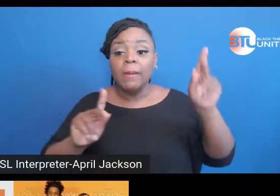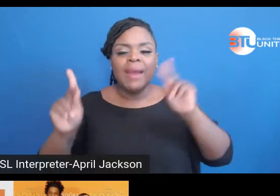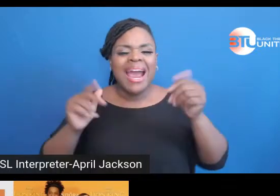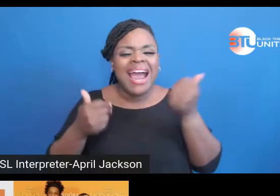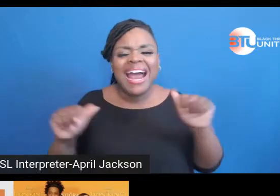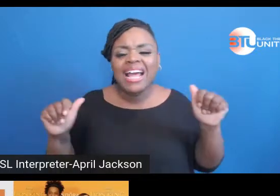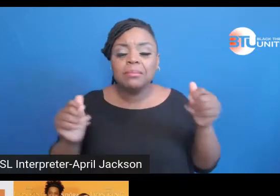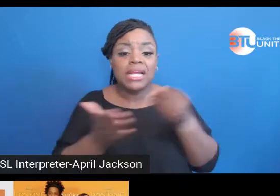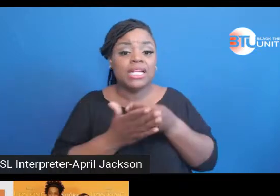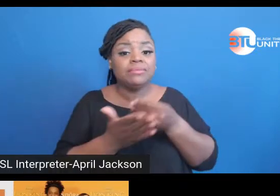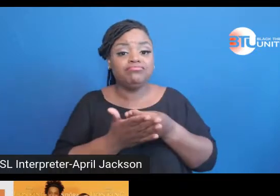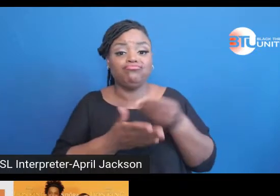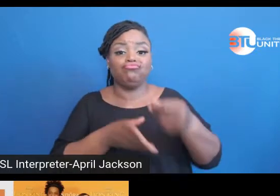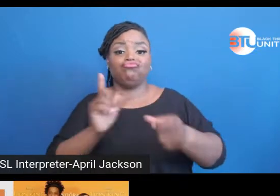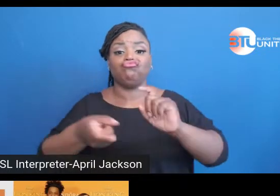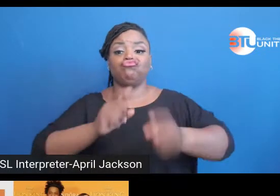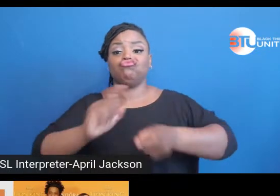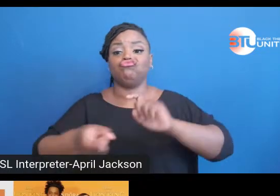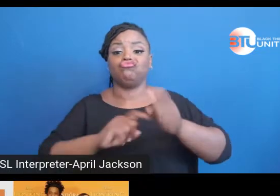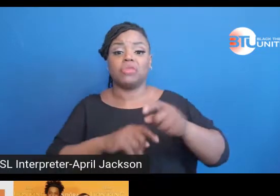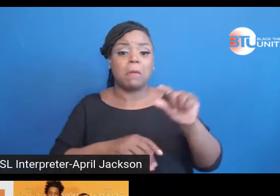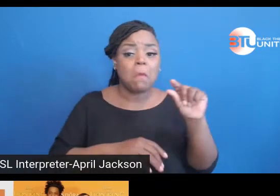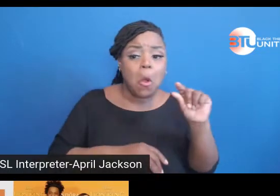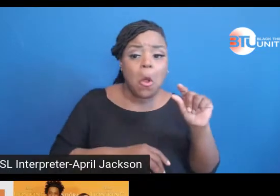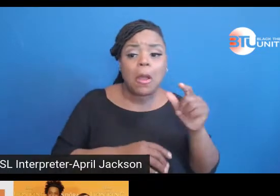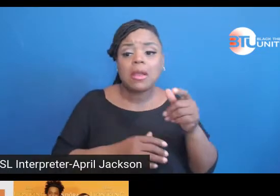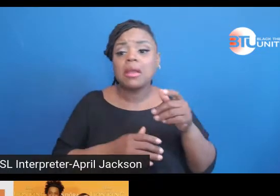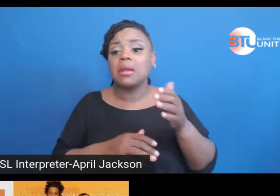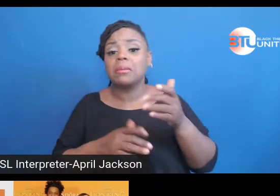much smaller amounts of money, but they add up.